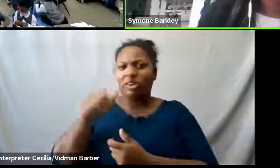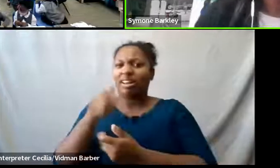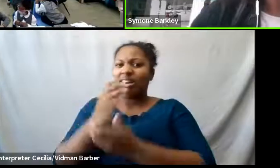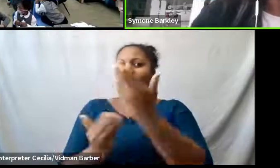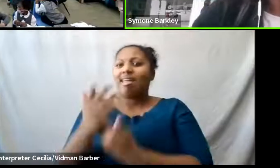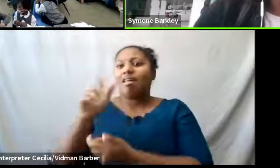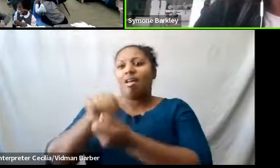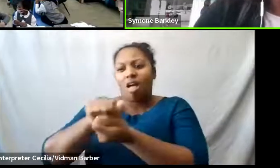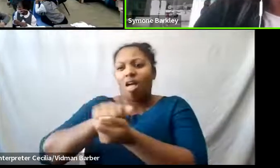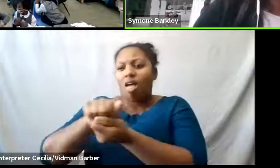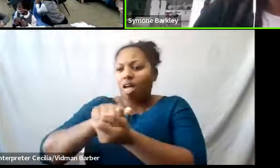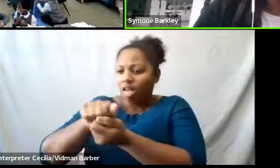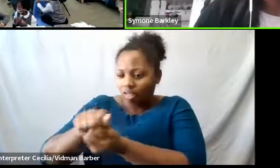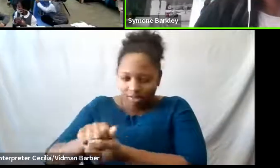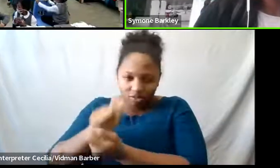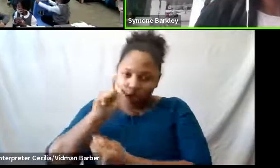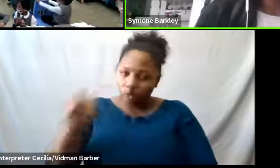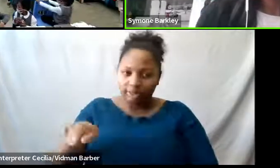Okay.